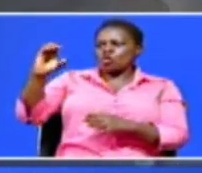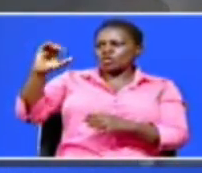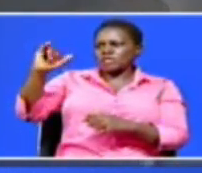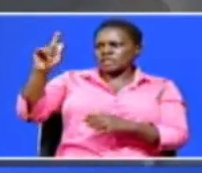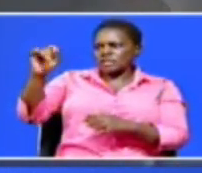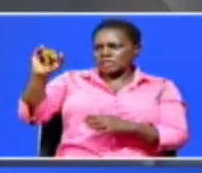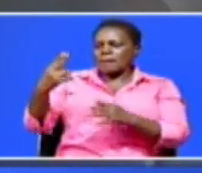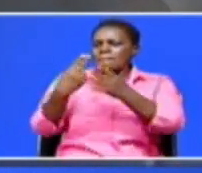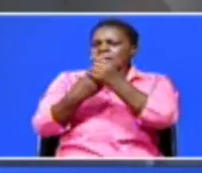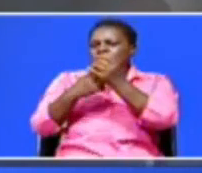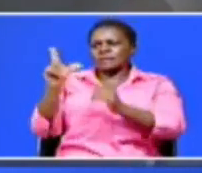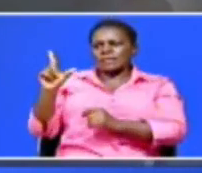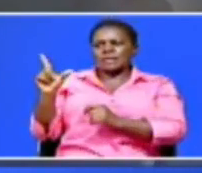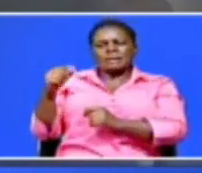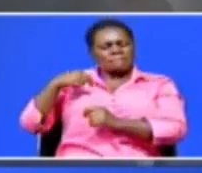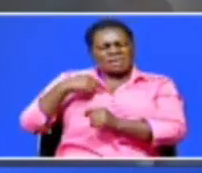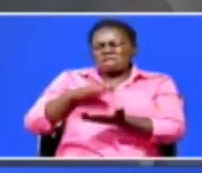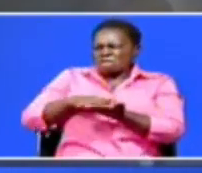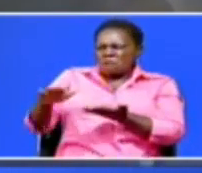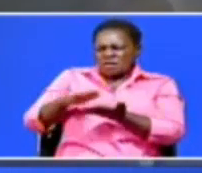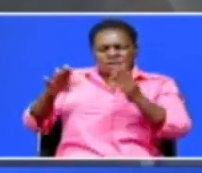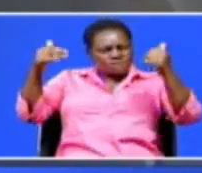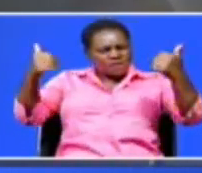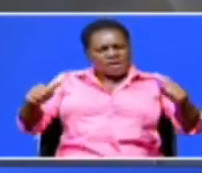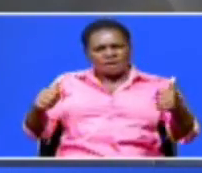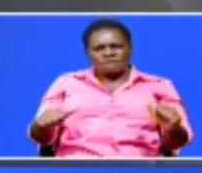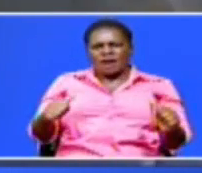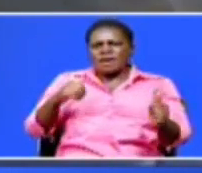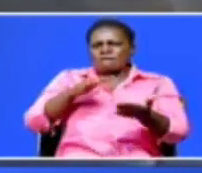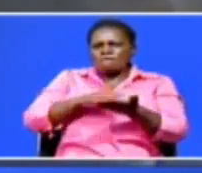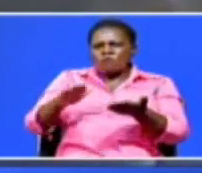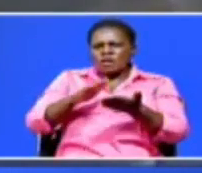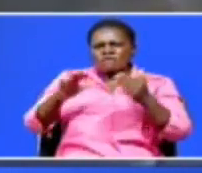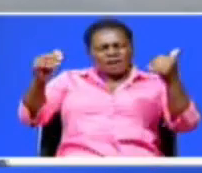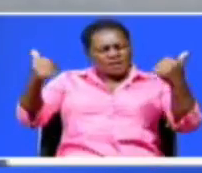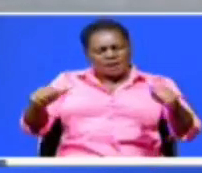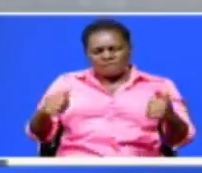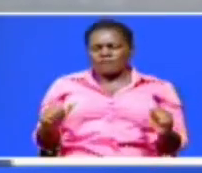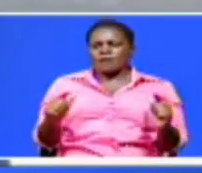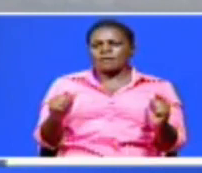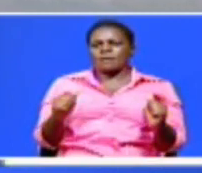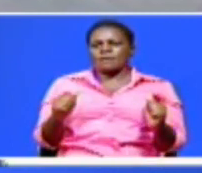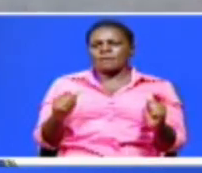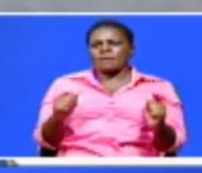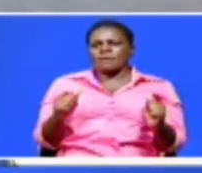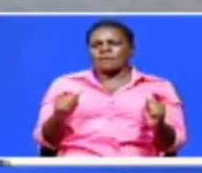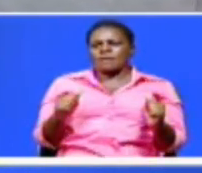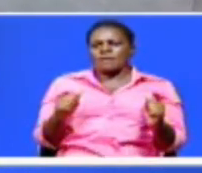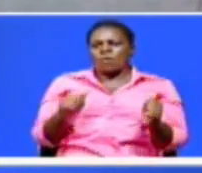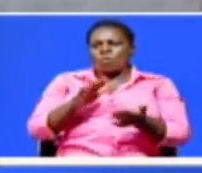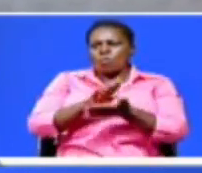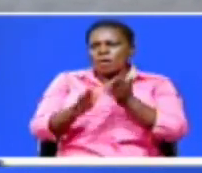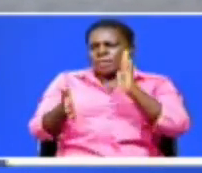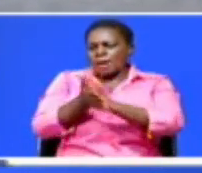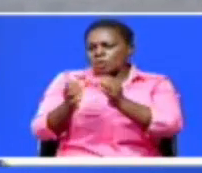Mr. Speaker, I have said I'm not able to forgive her and I cannot be able to give her a second chance. Without the blessings of the